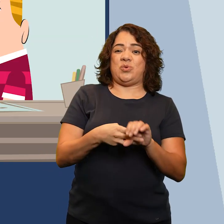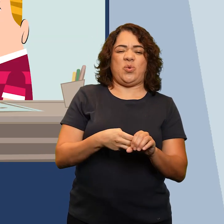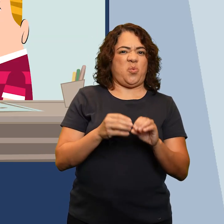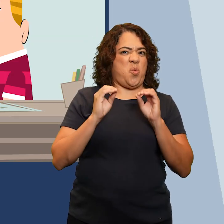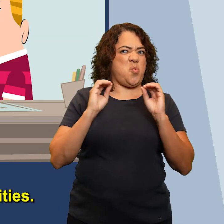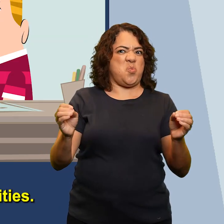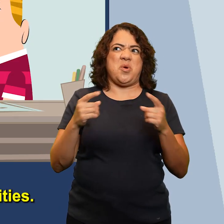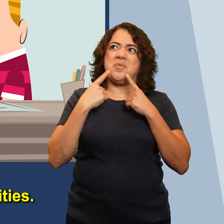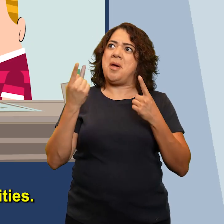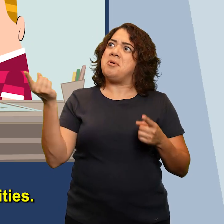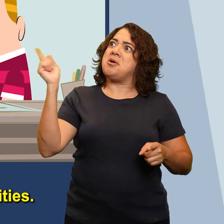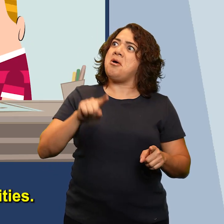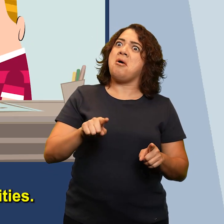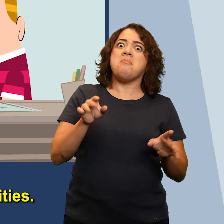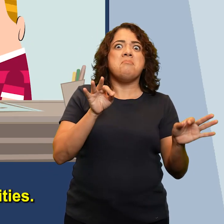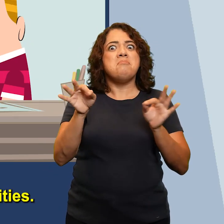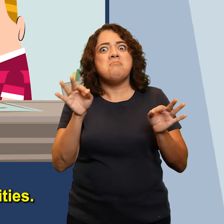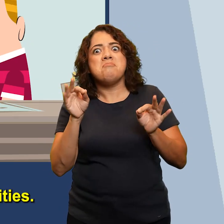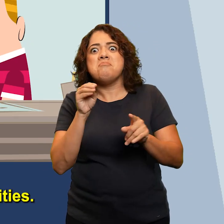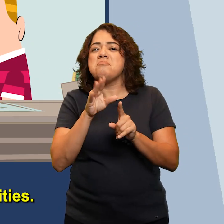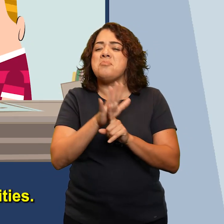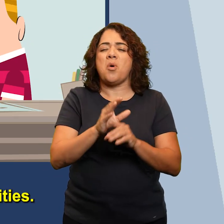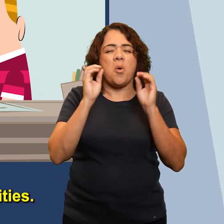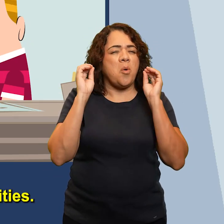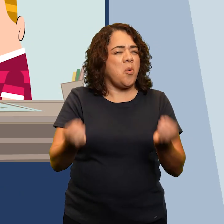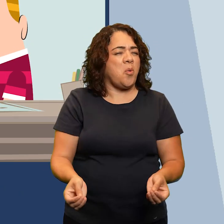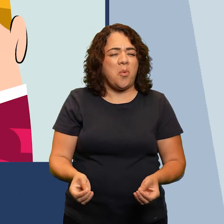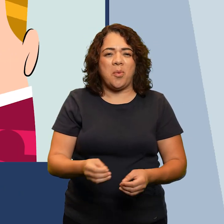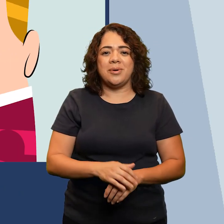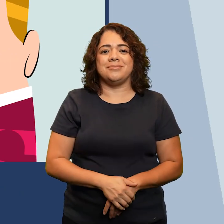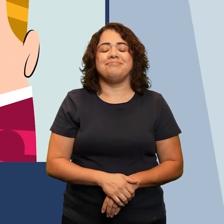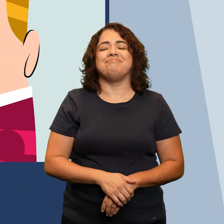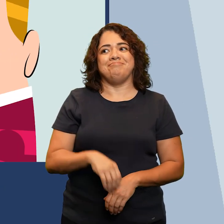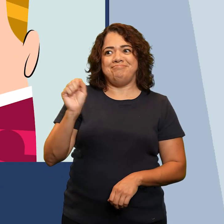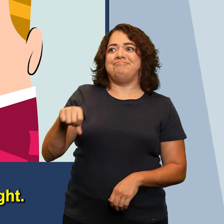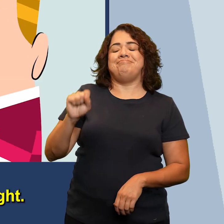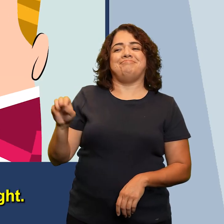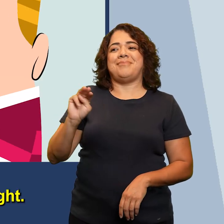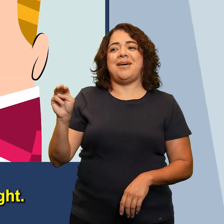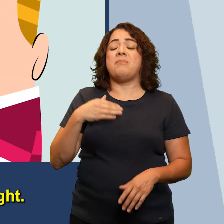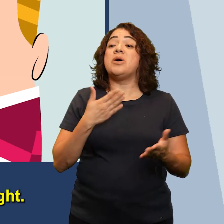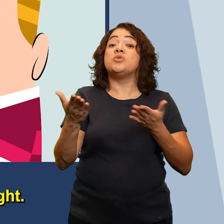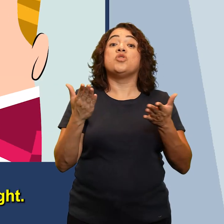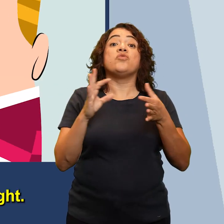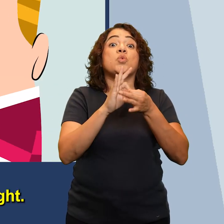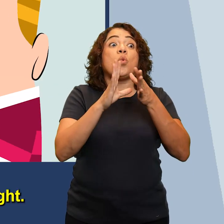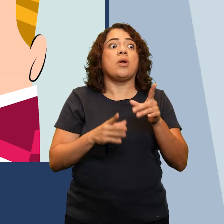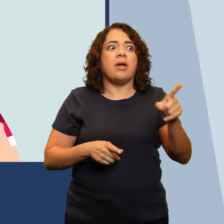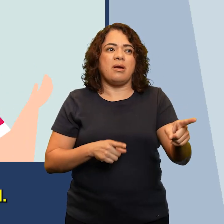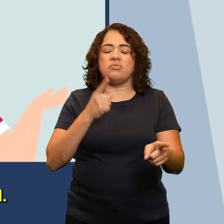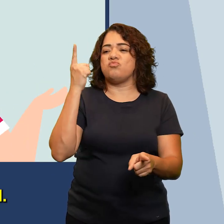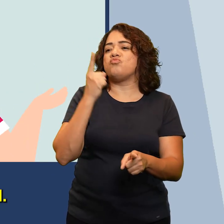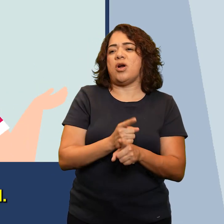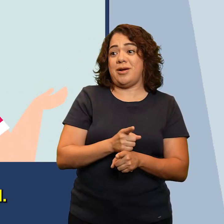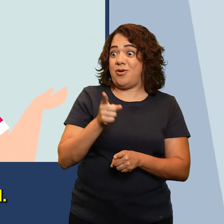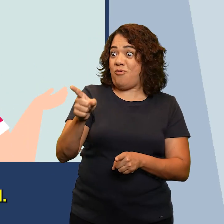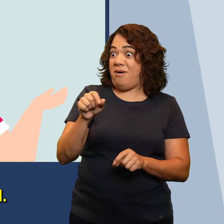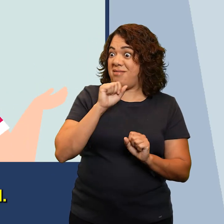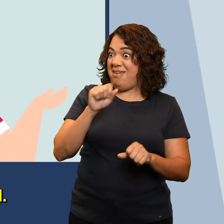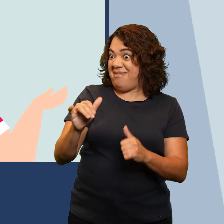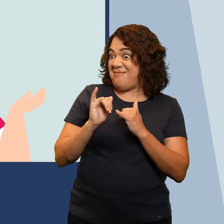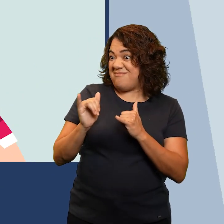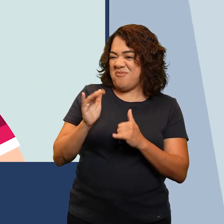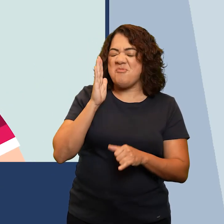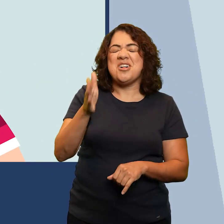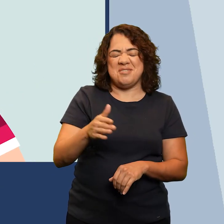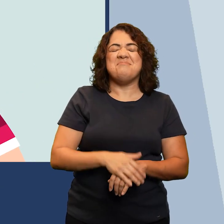board last year, we didn't have any A-list celebrities. Yeah, Maya, my service coordinator was right. You love being on the